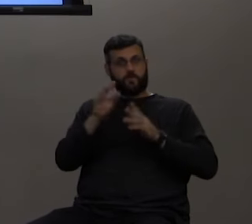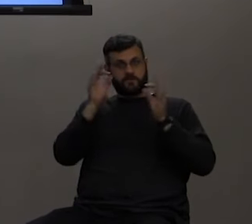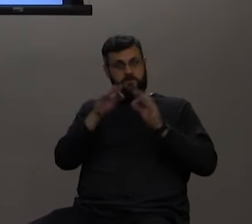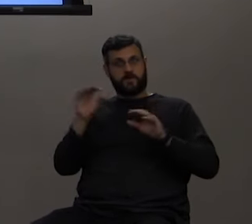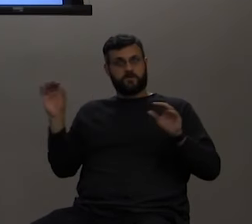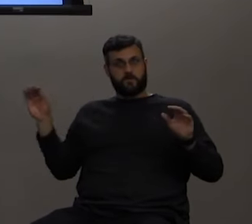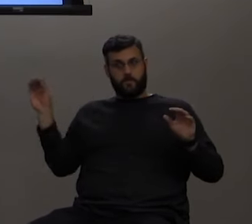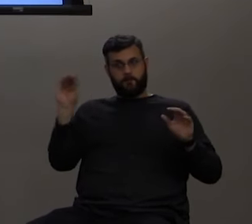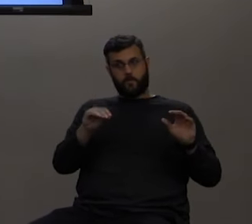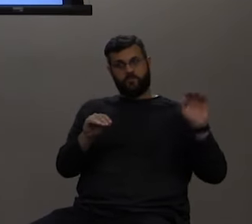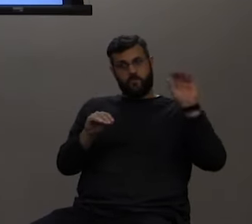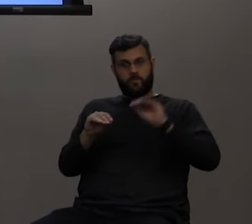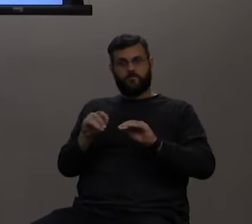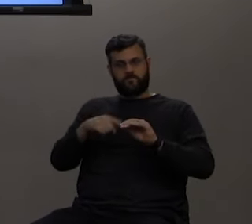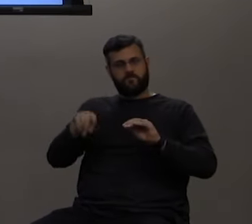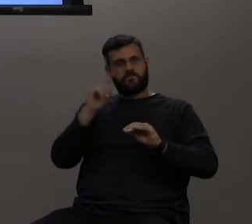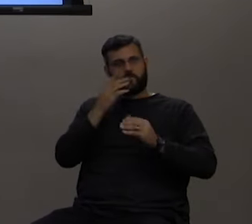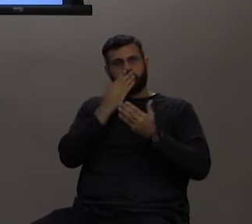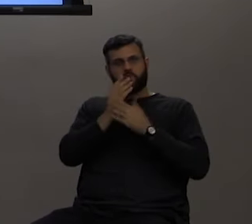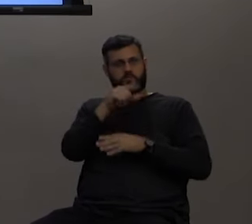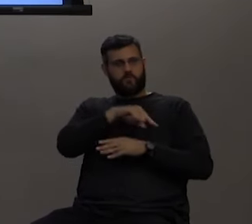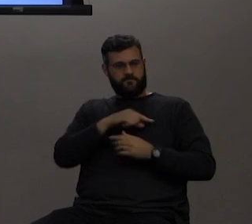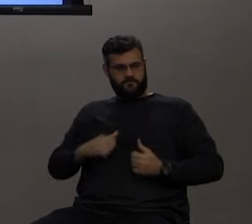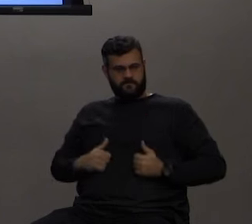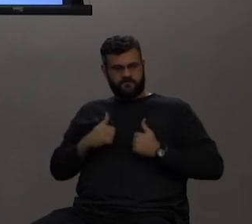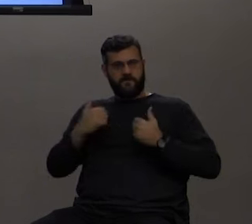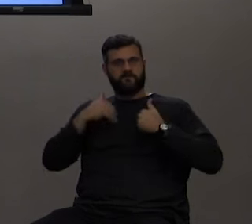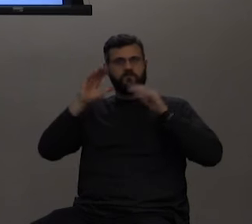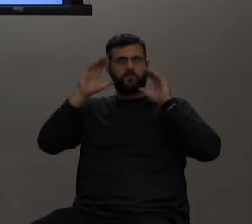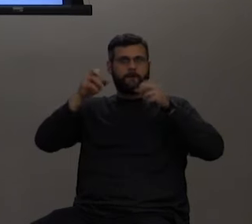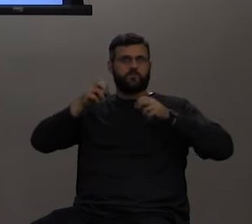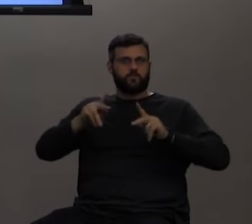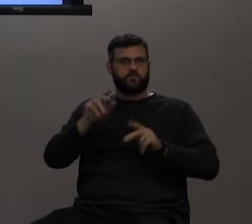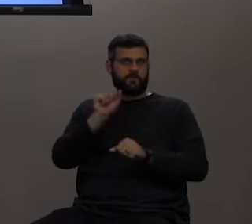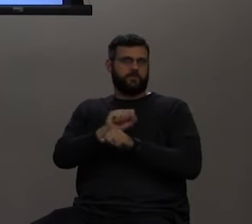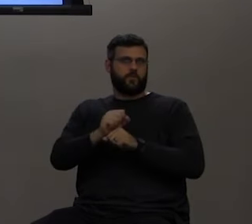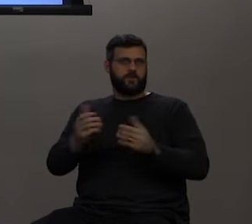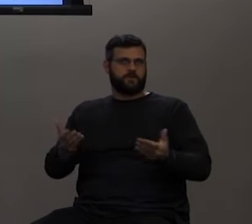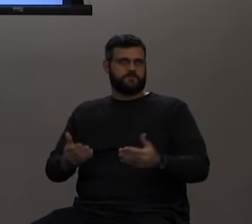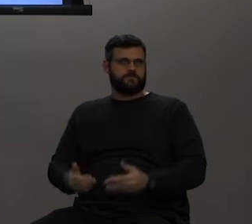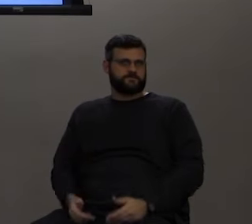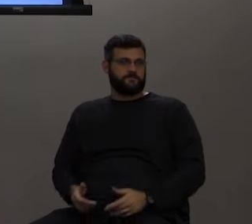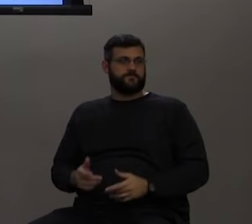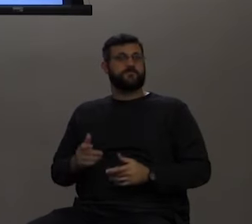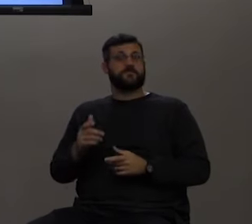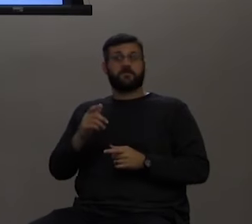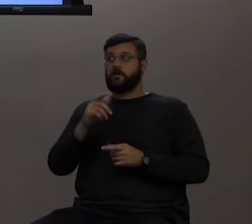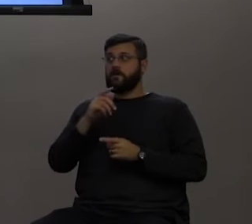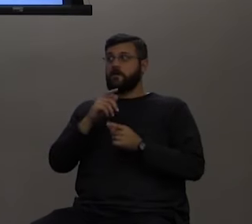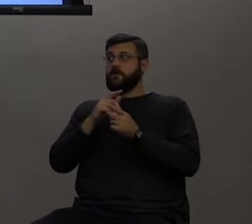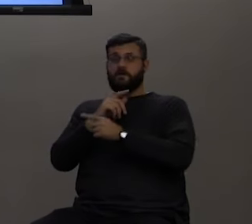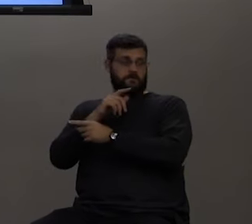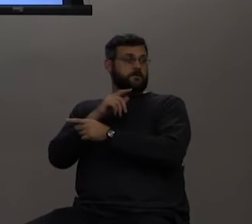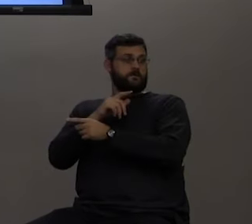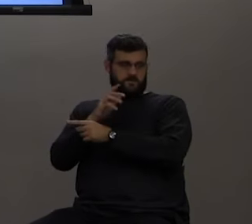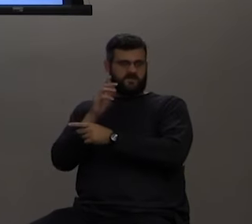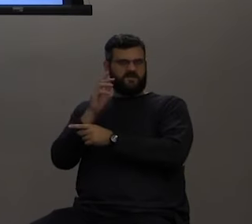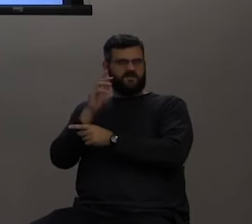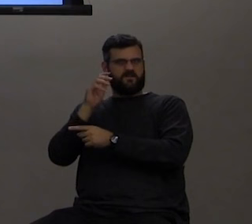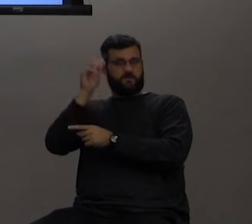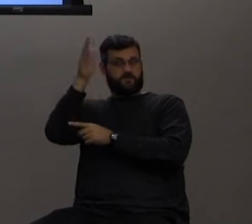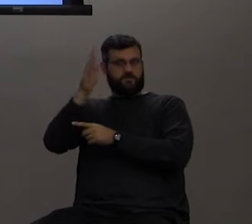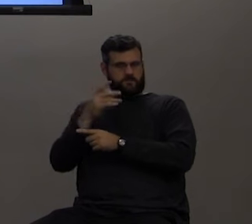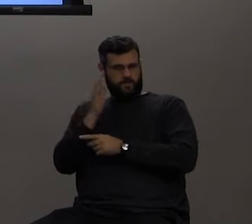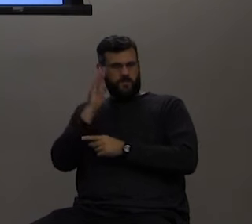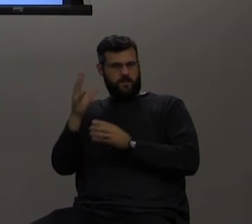County for that quality of life and because they have great opportunities to be employed here. And I will say, we're going to get a lot more into this as